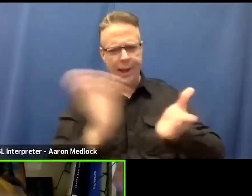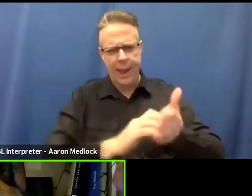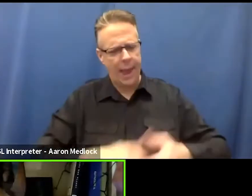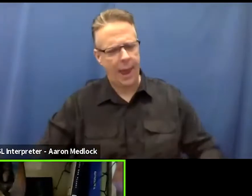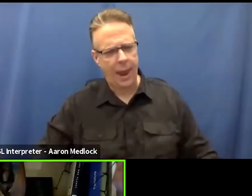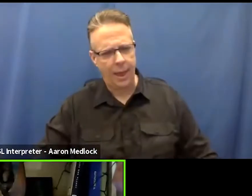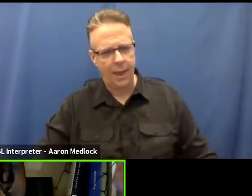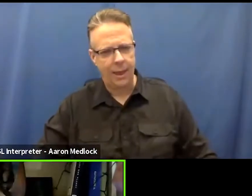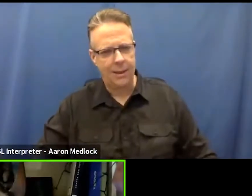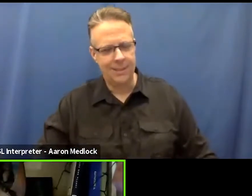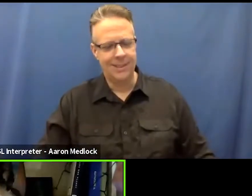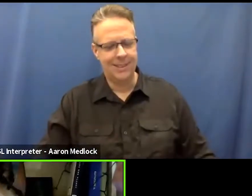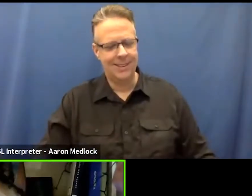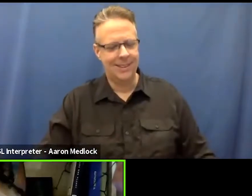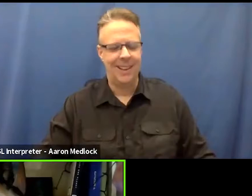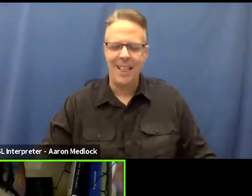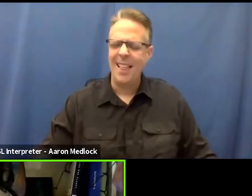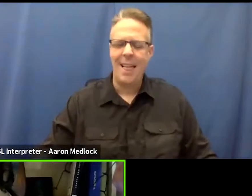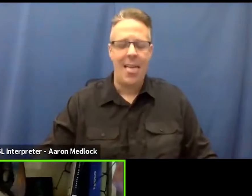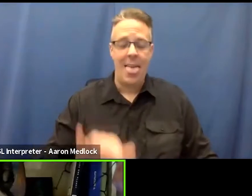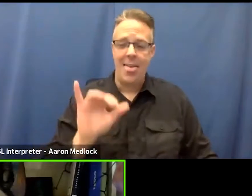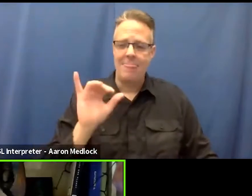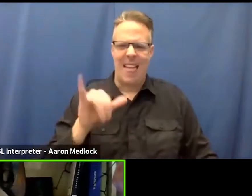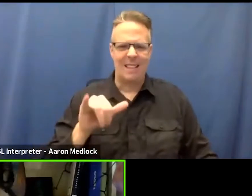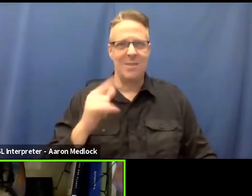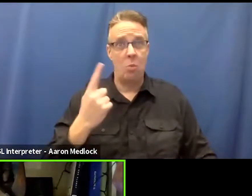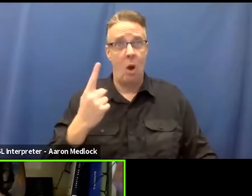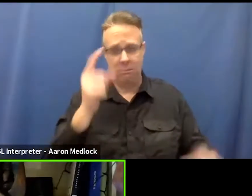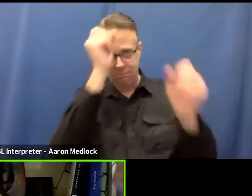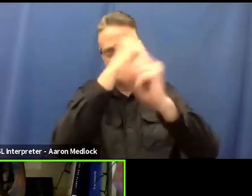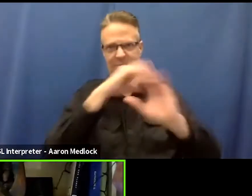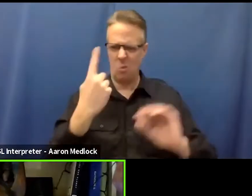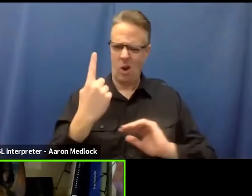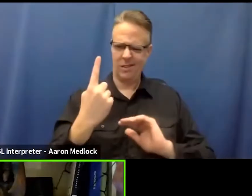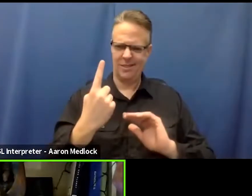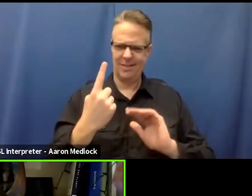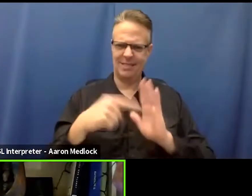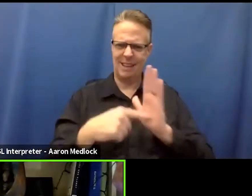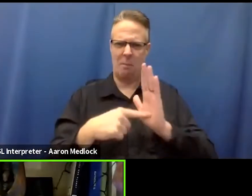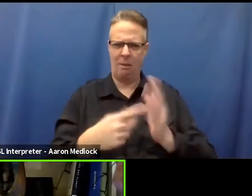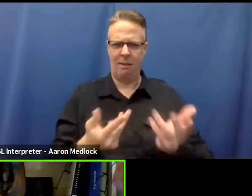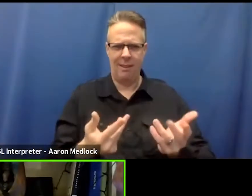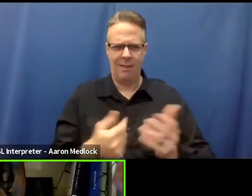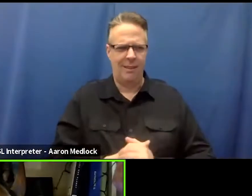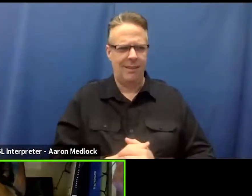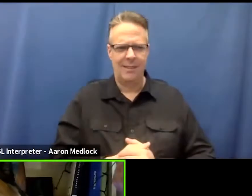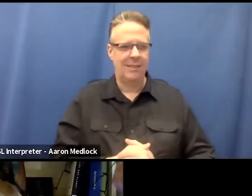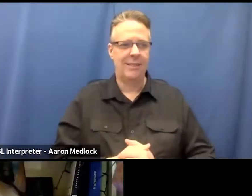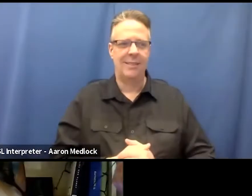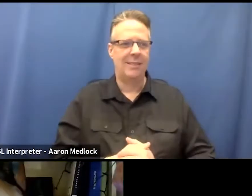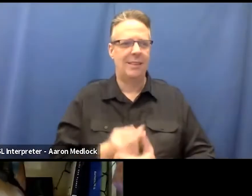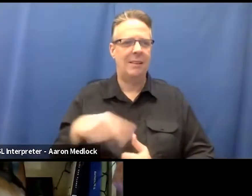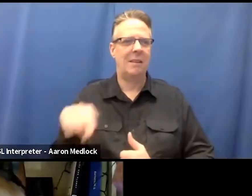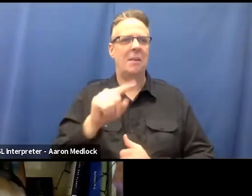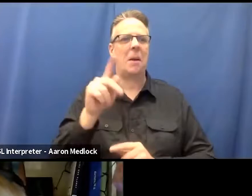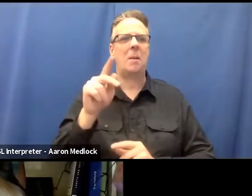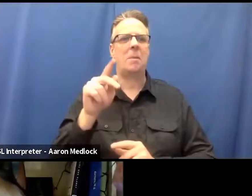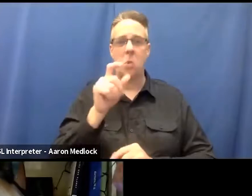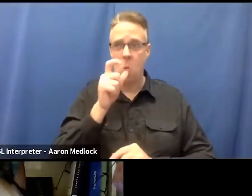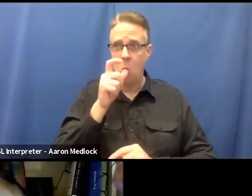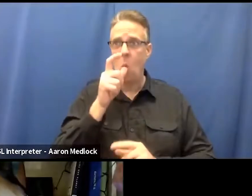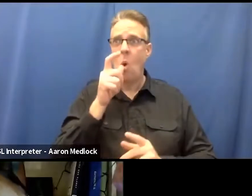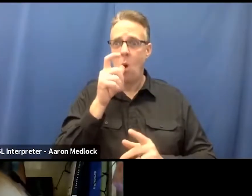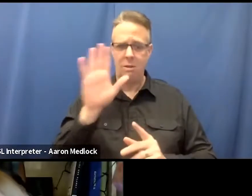And, this is the level of, what this situation is like, because people who do have